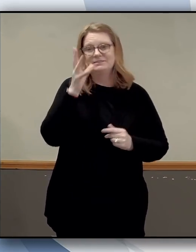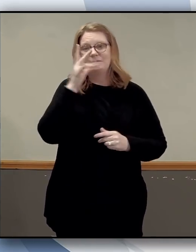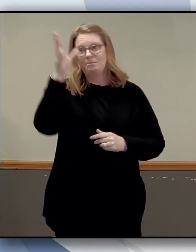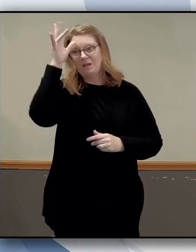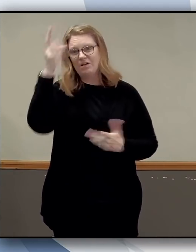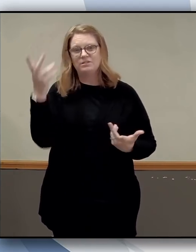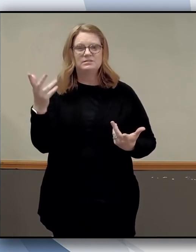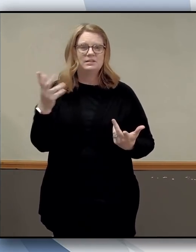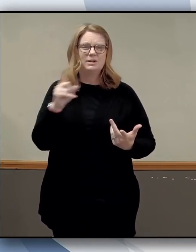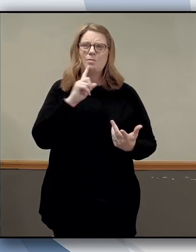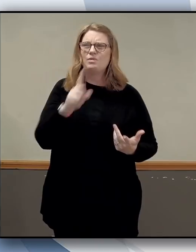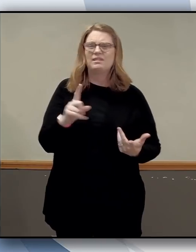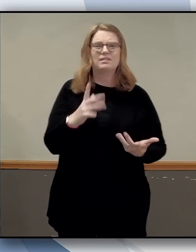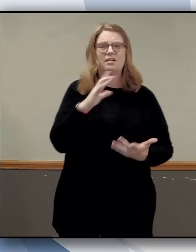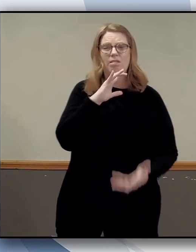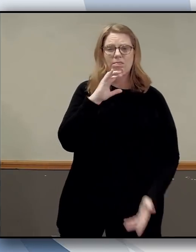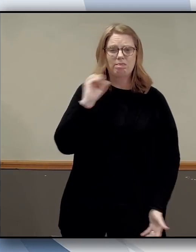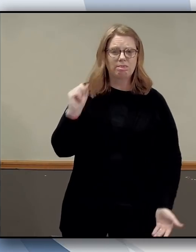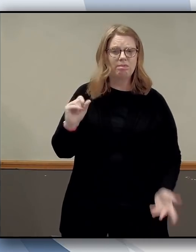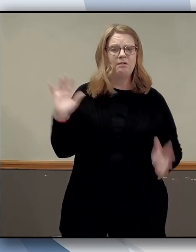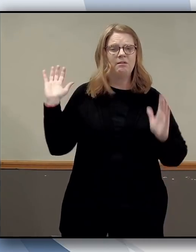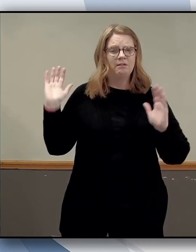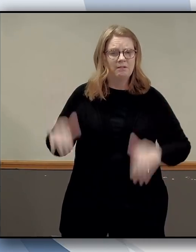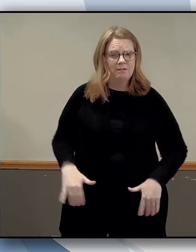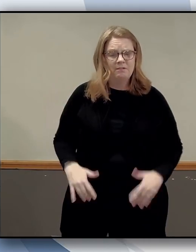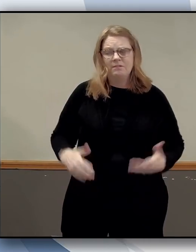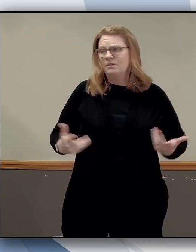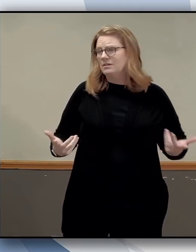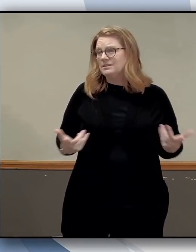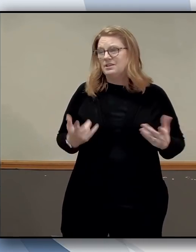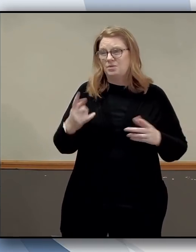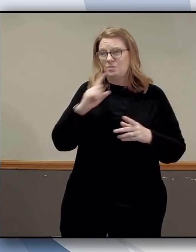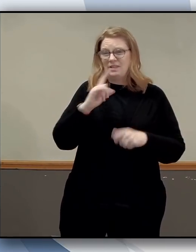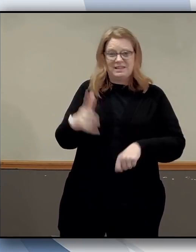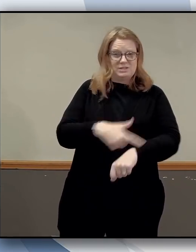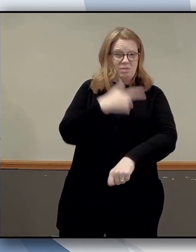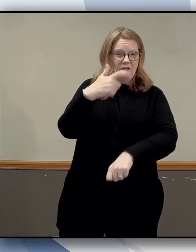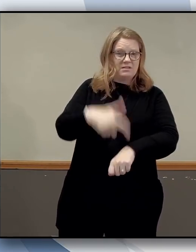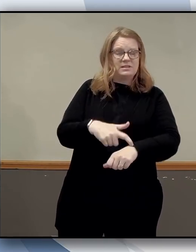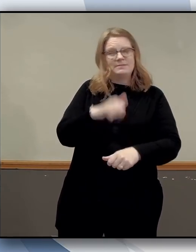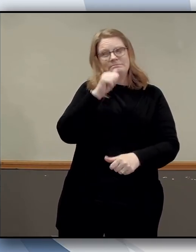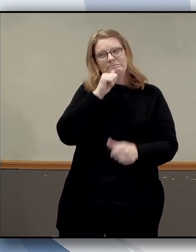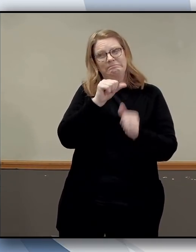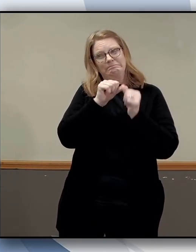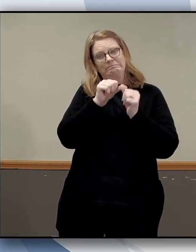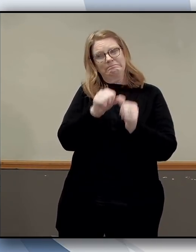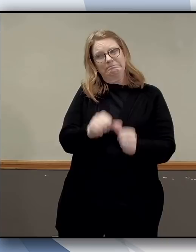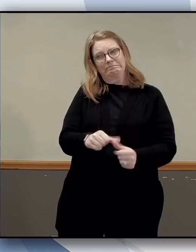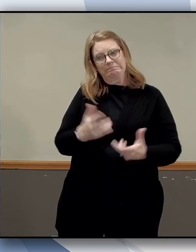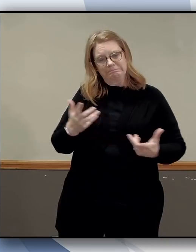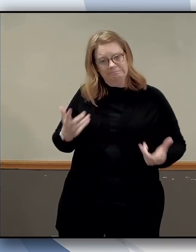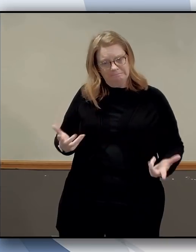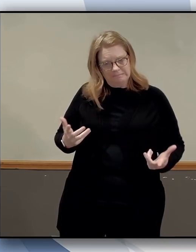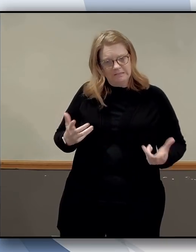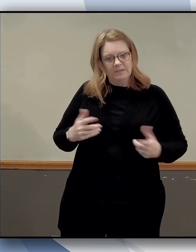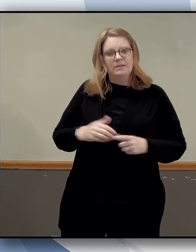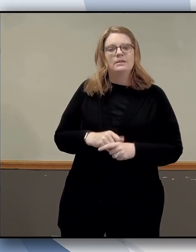fatigued from the stress of managing this for so long. But successfully